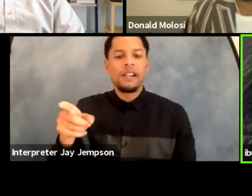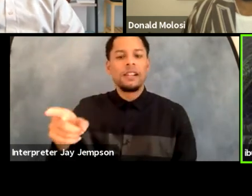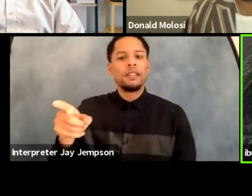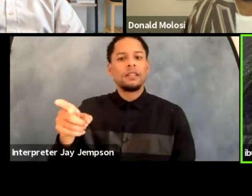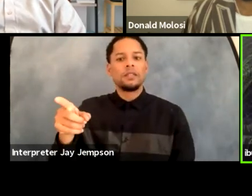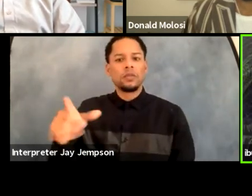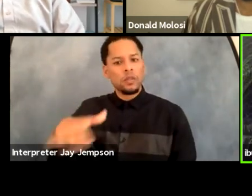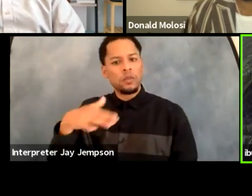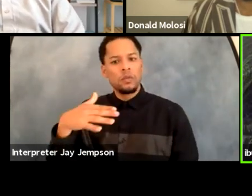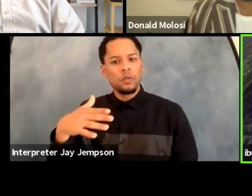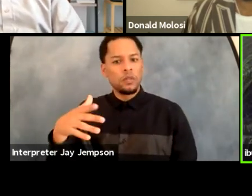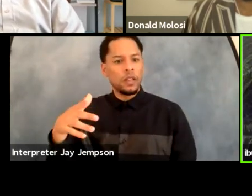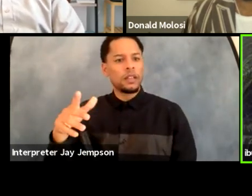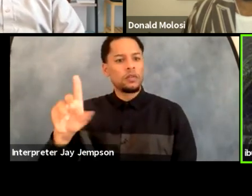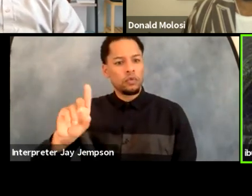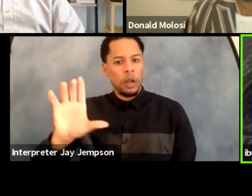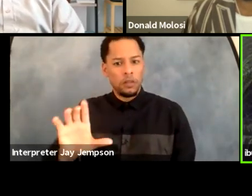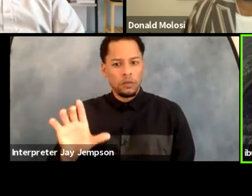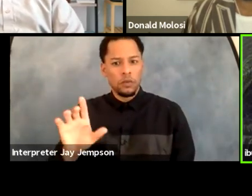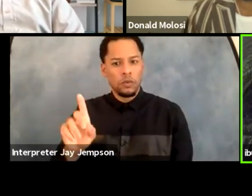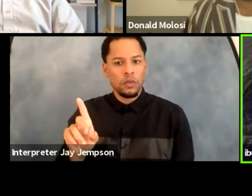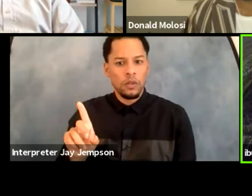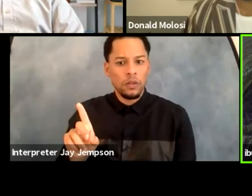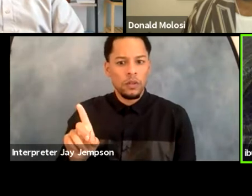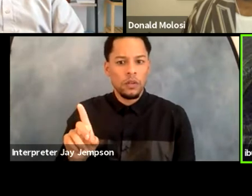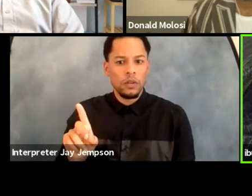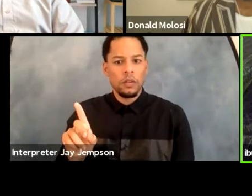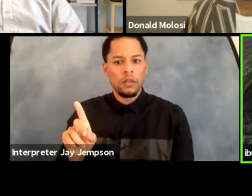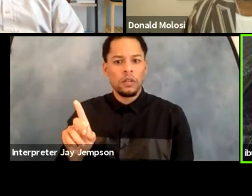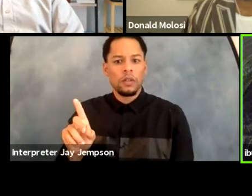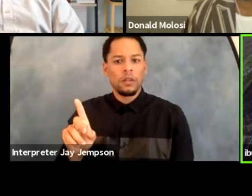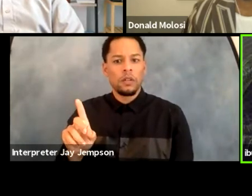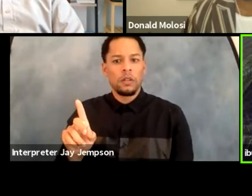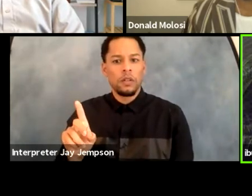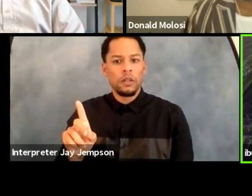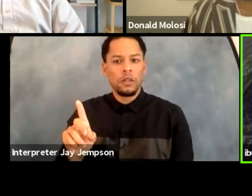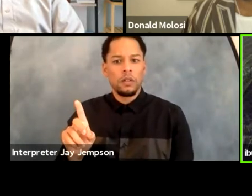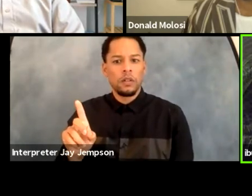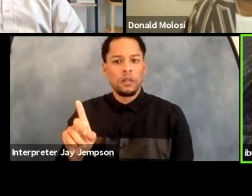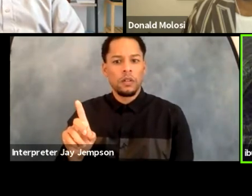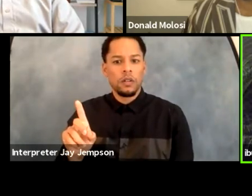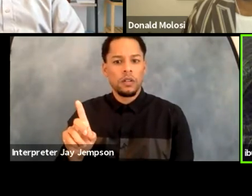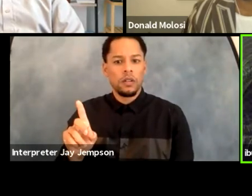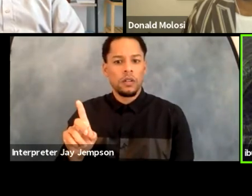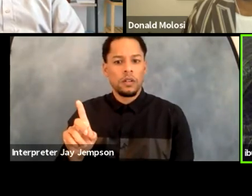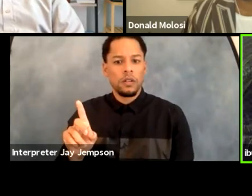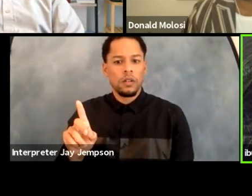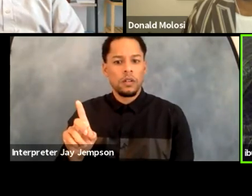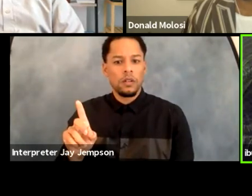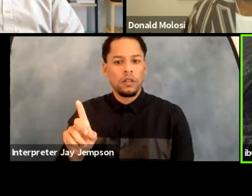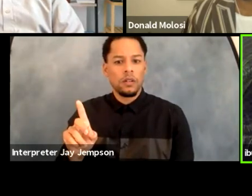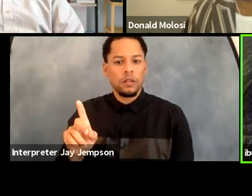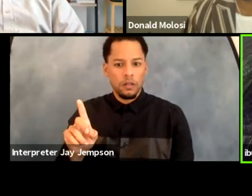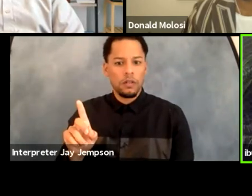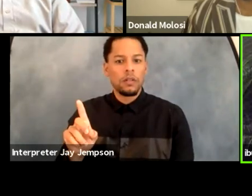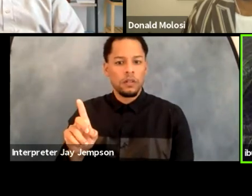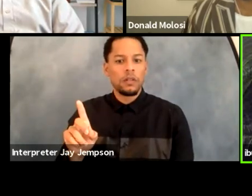So when we staged it at Lagos Point, it was well accepted, but we had some issues. We wanted to